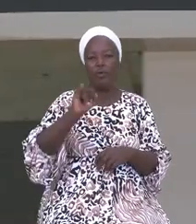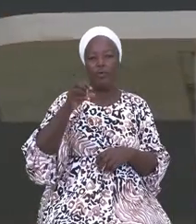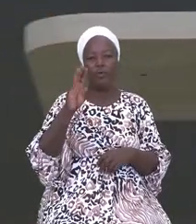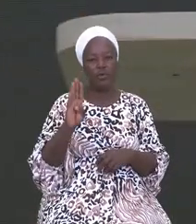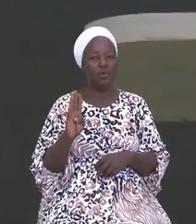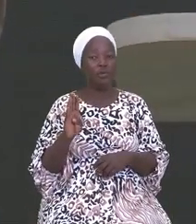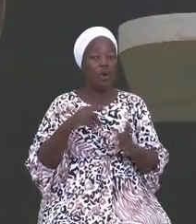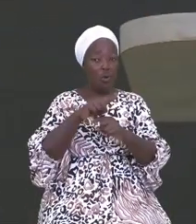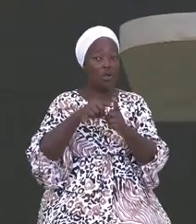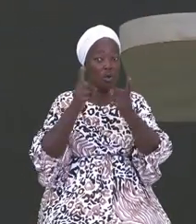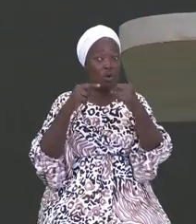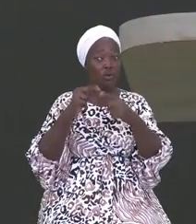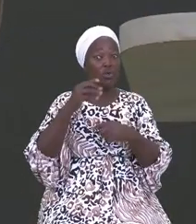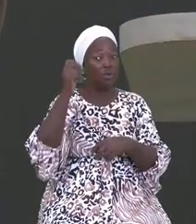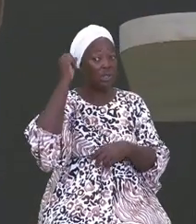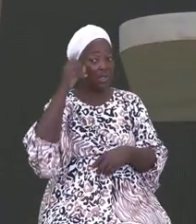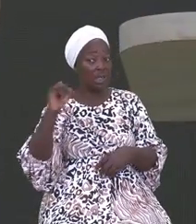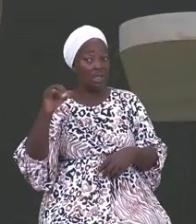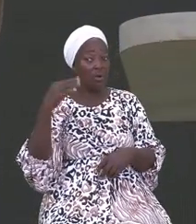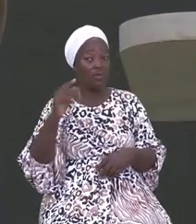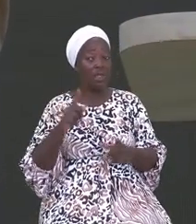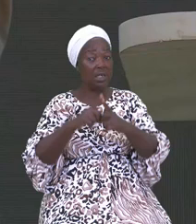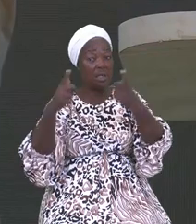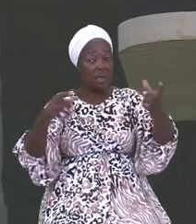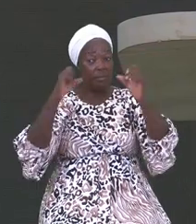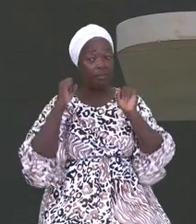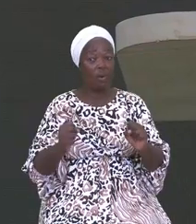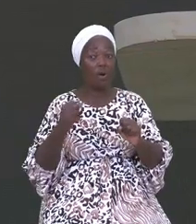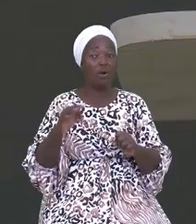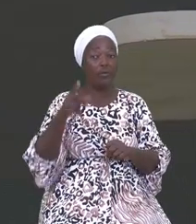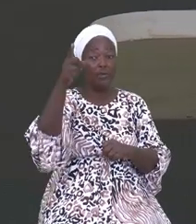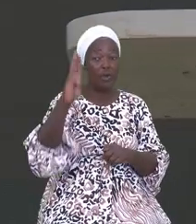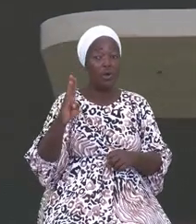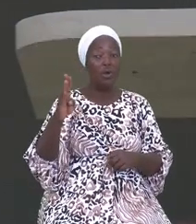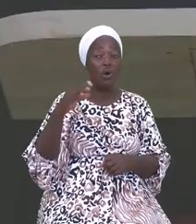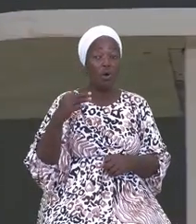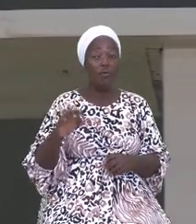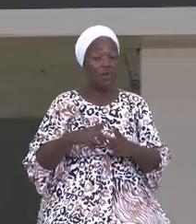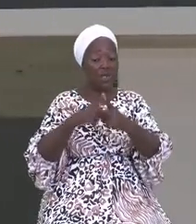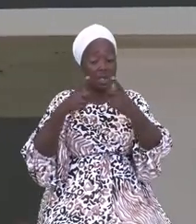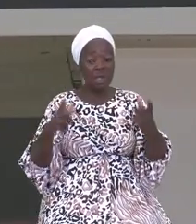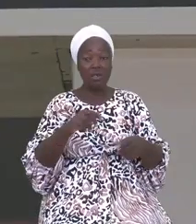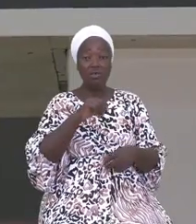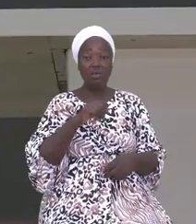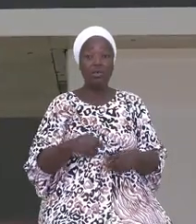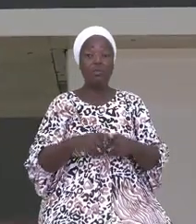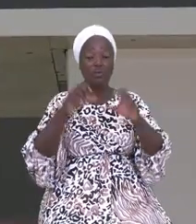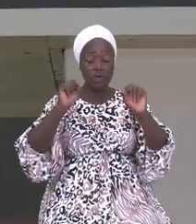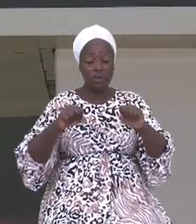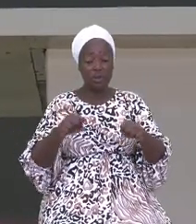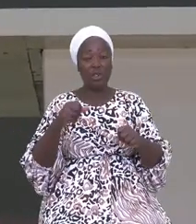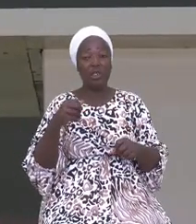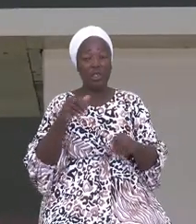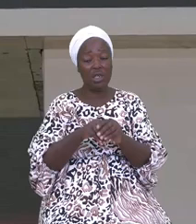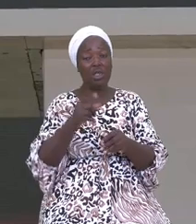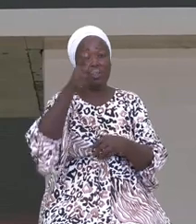to the realization of the immense power of God, of the immeasurable possibilities in